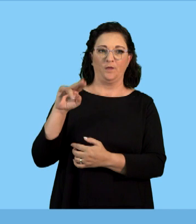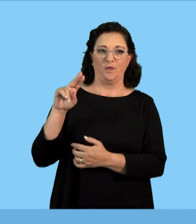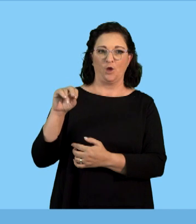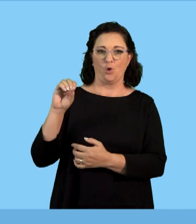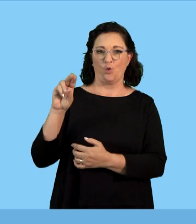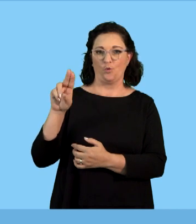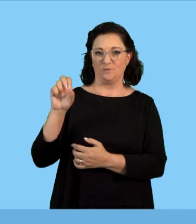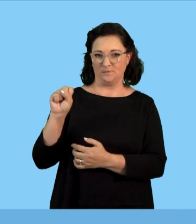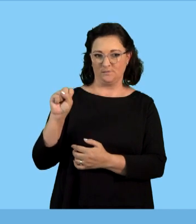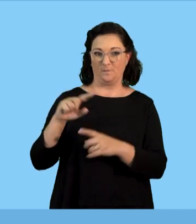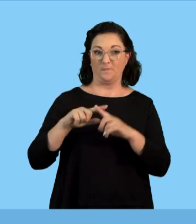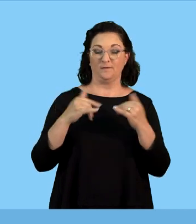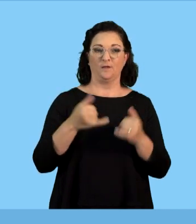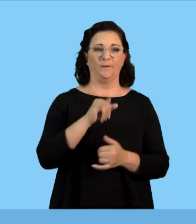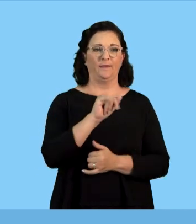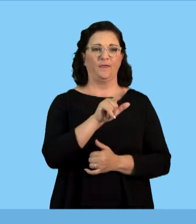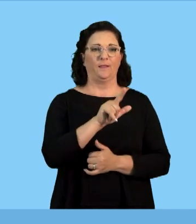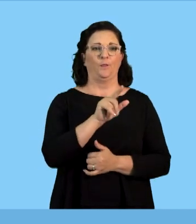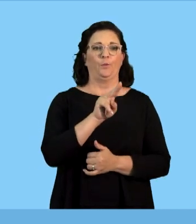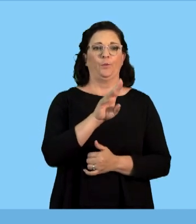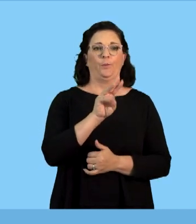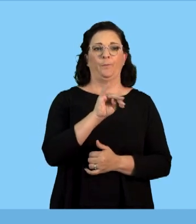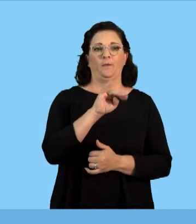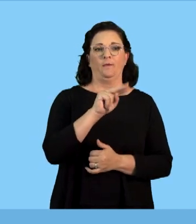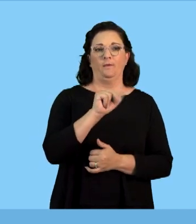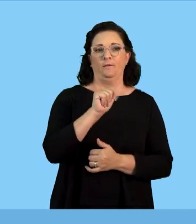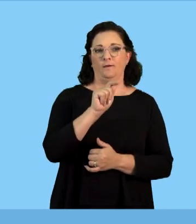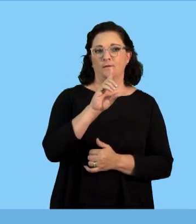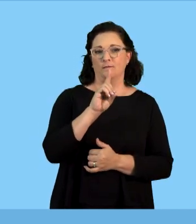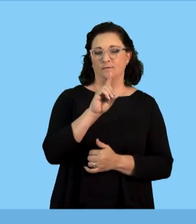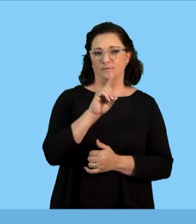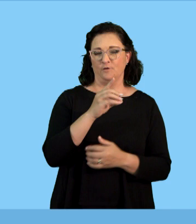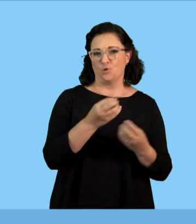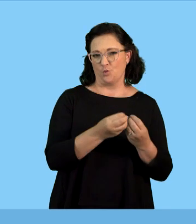an illuminated object, that's now an object